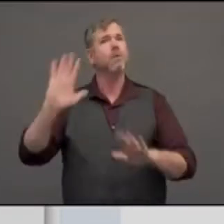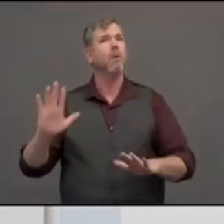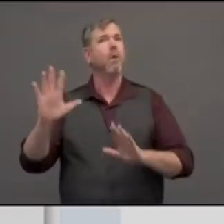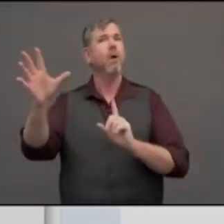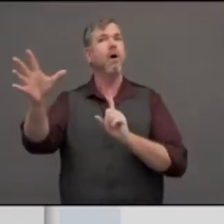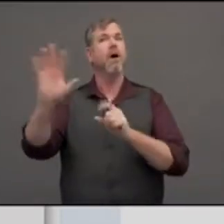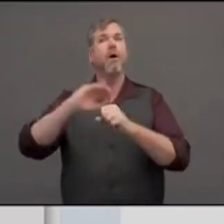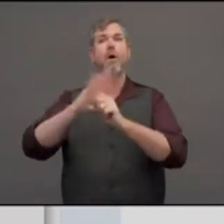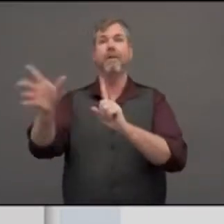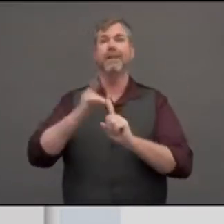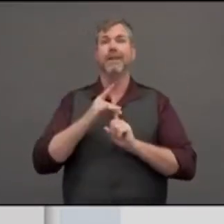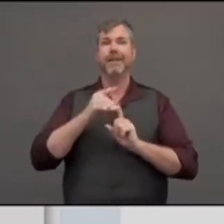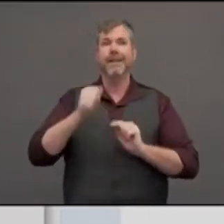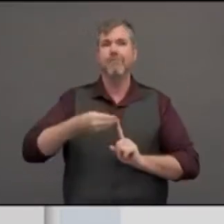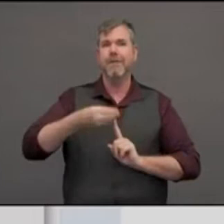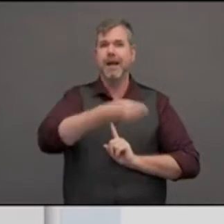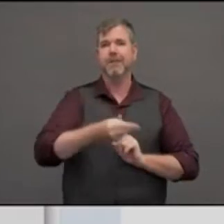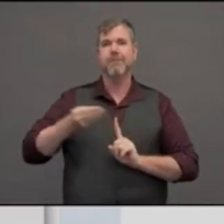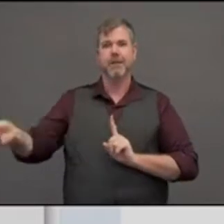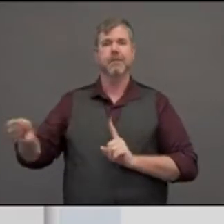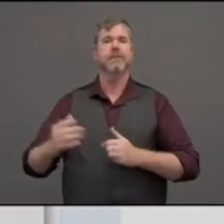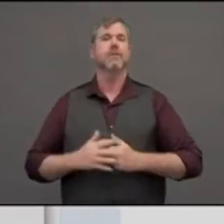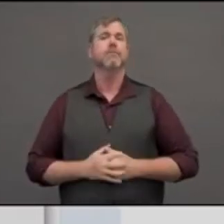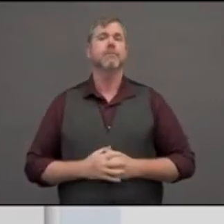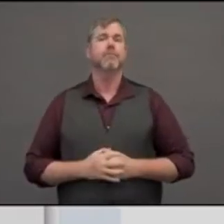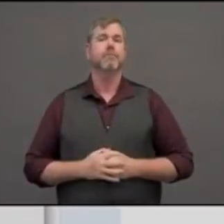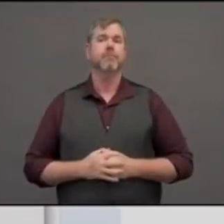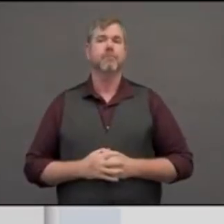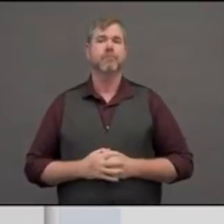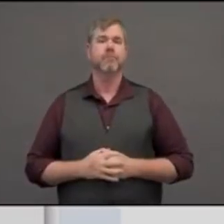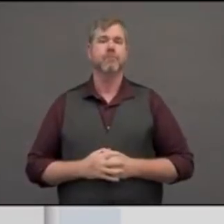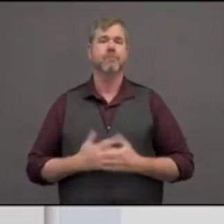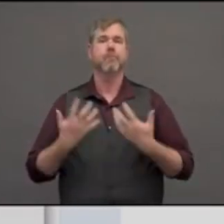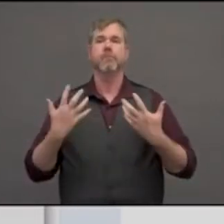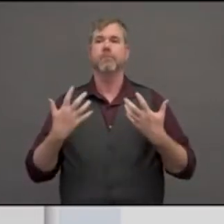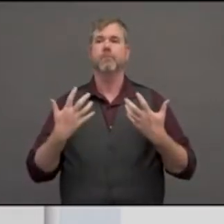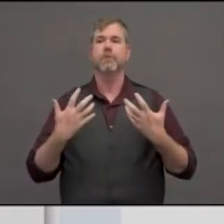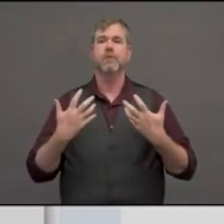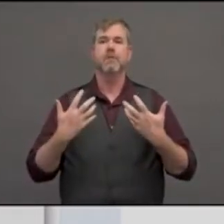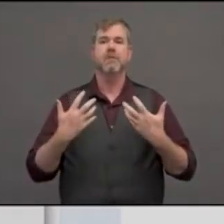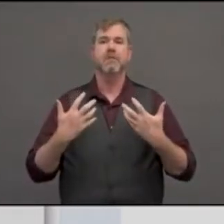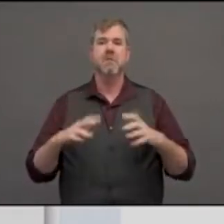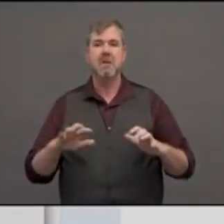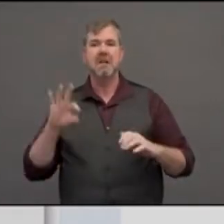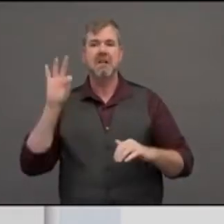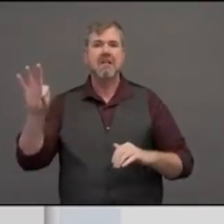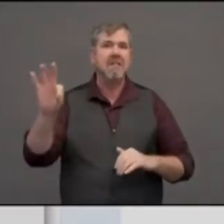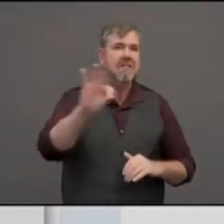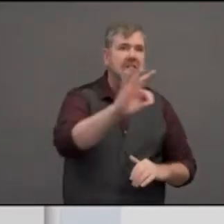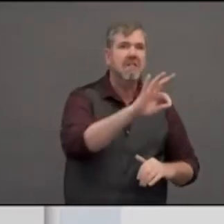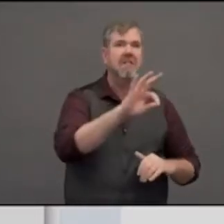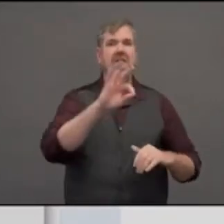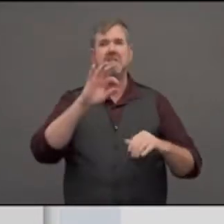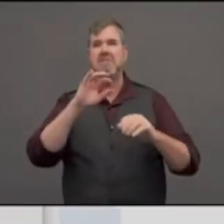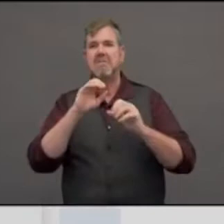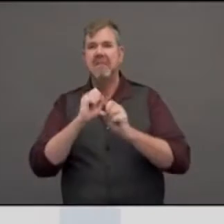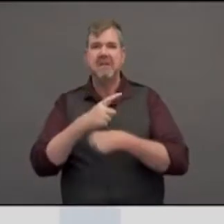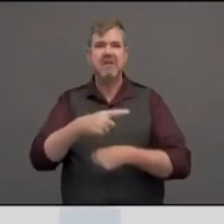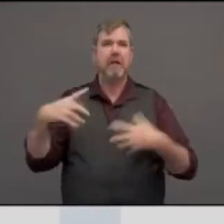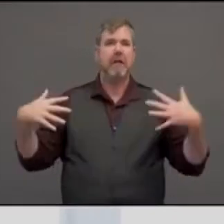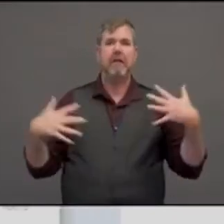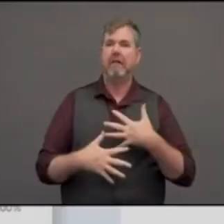this information to drive fear into you or to close businesses because no one gains from